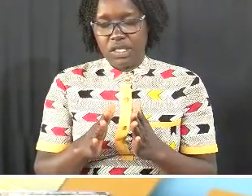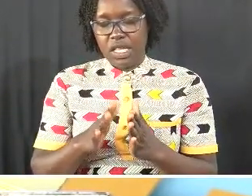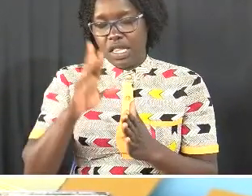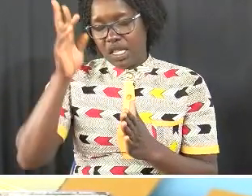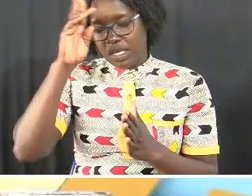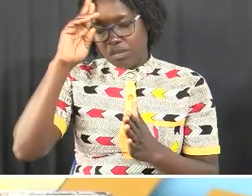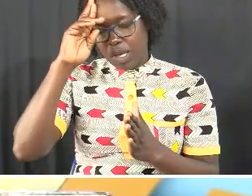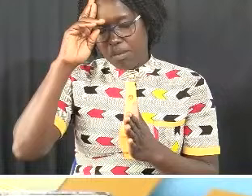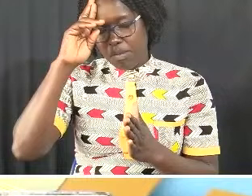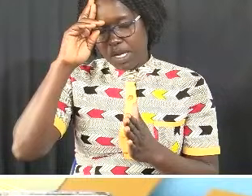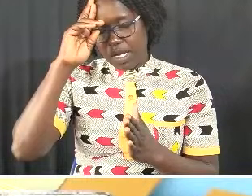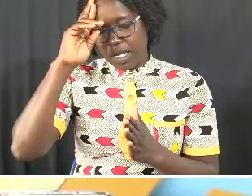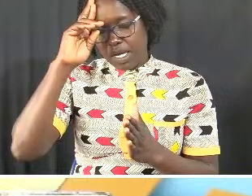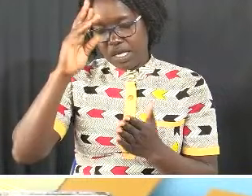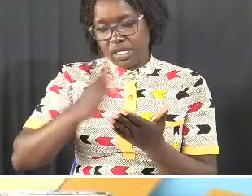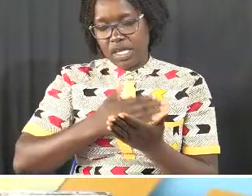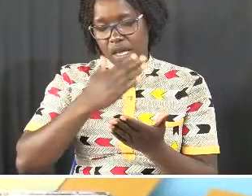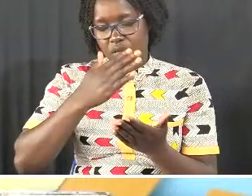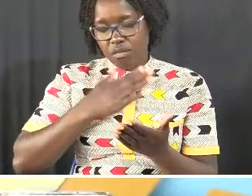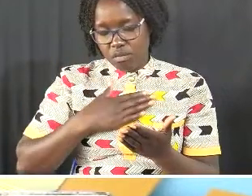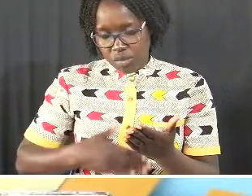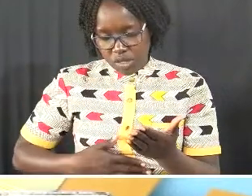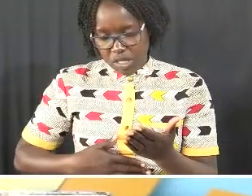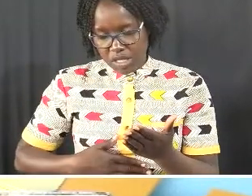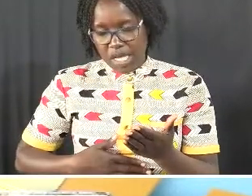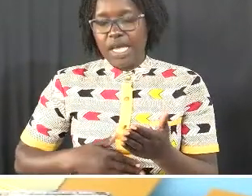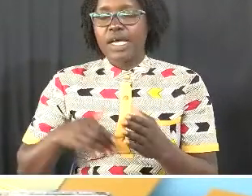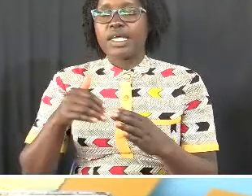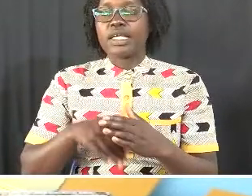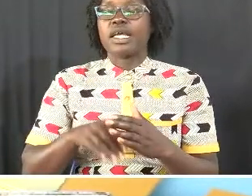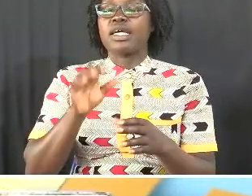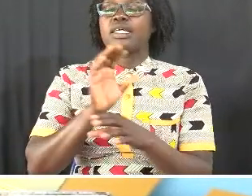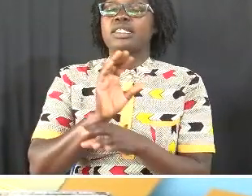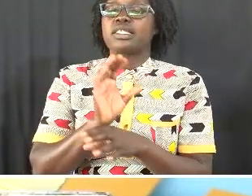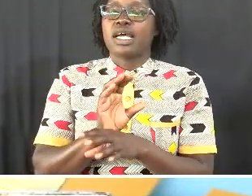Remember somebody in this congregation